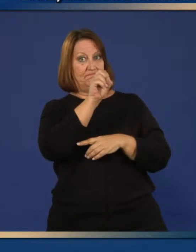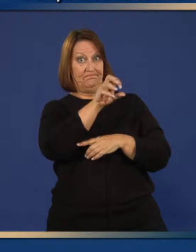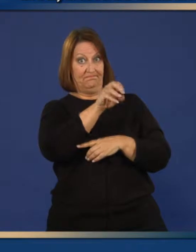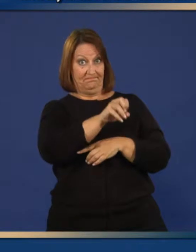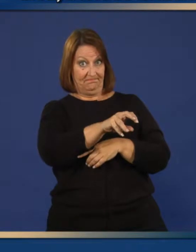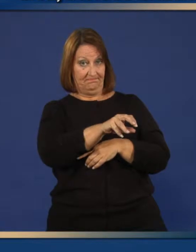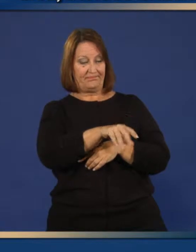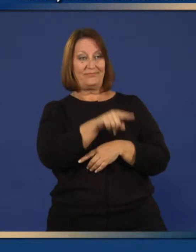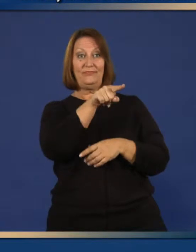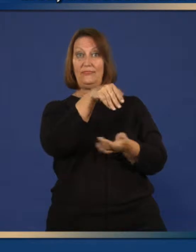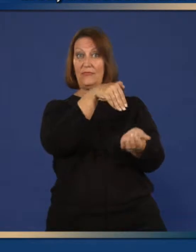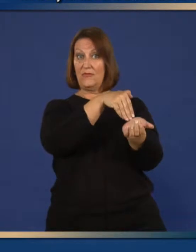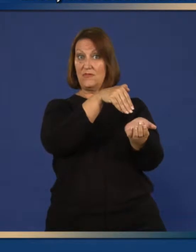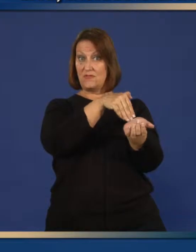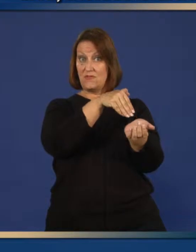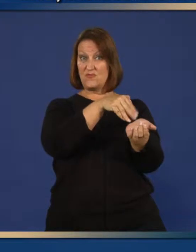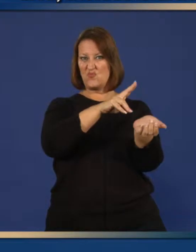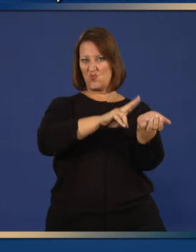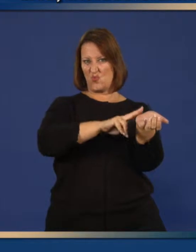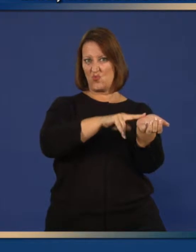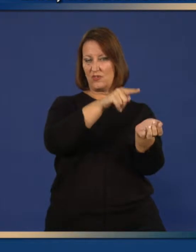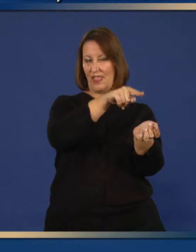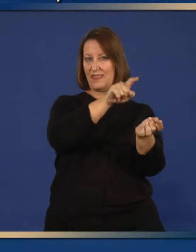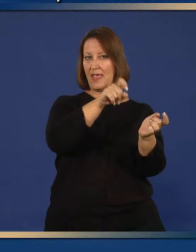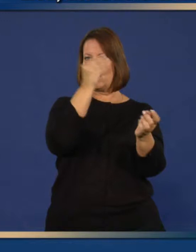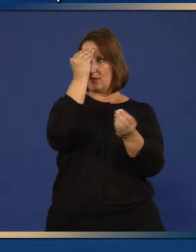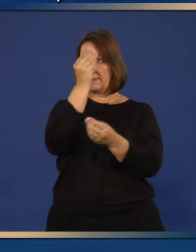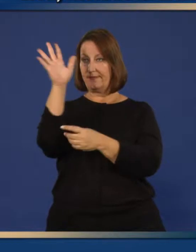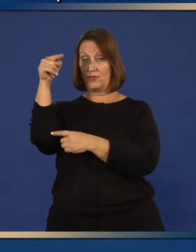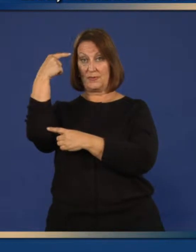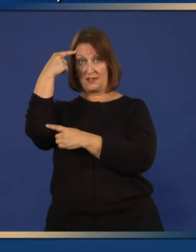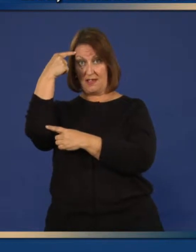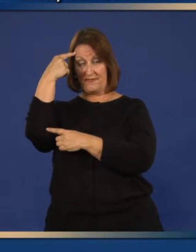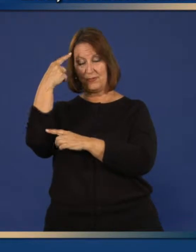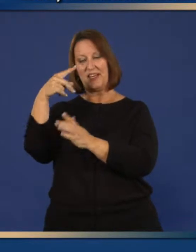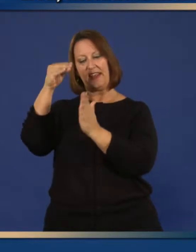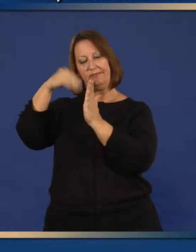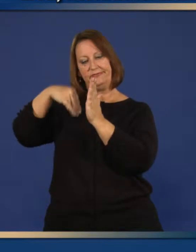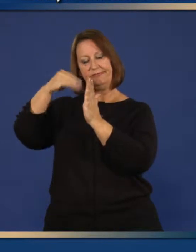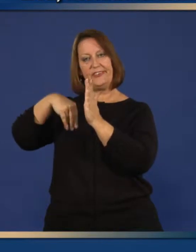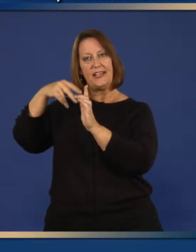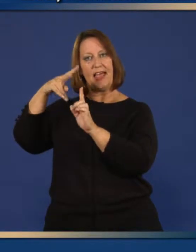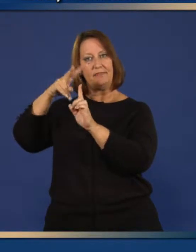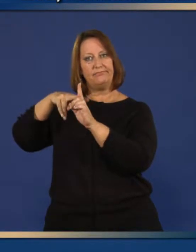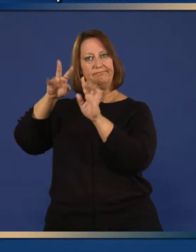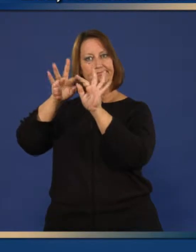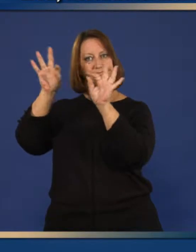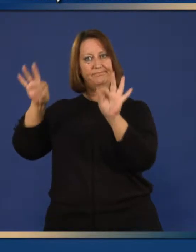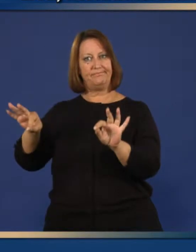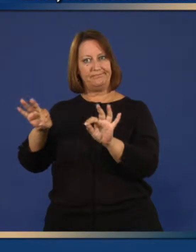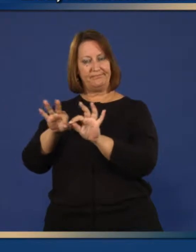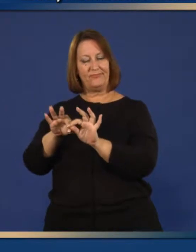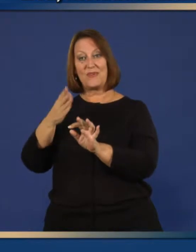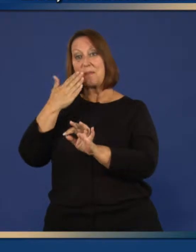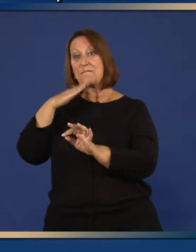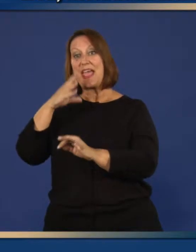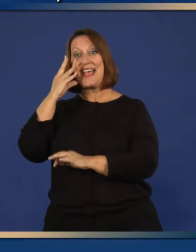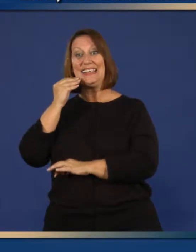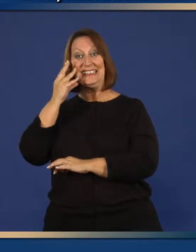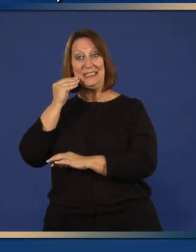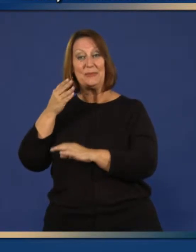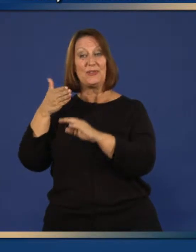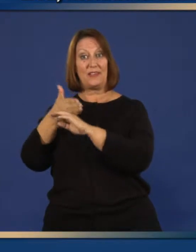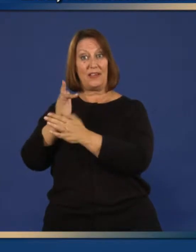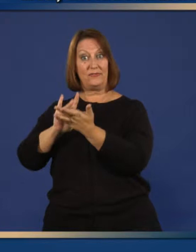Ask your healthcare provider to report the reaction by filing a Vaccine Adverse Event Reporting